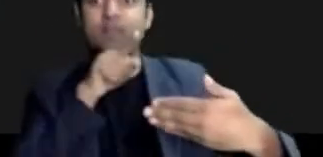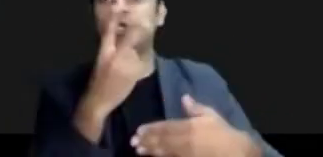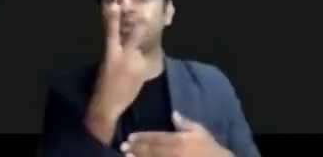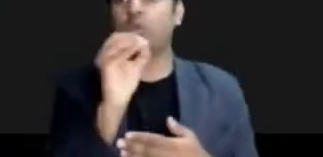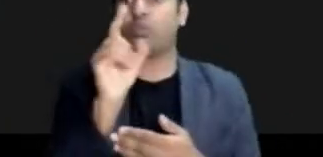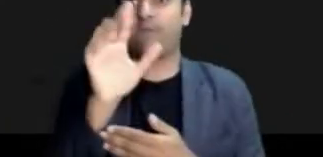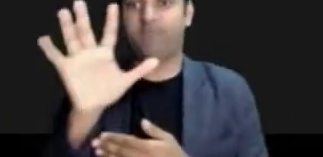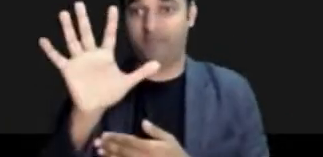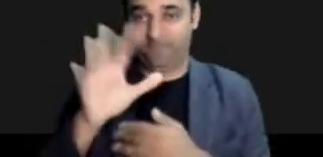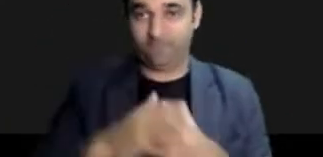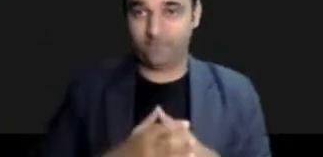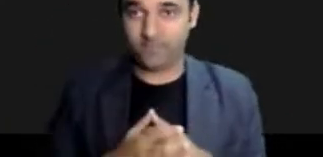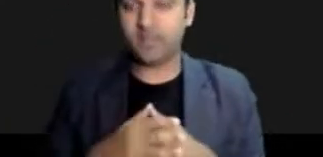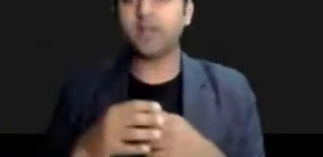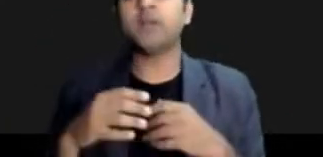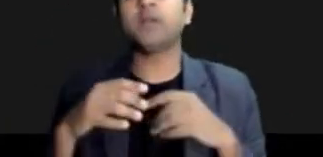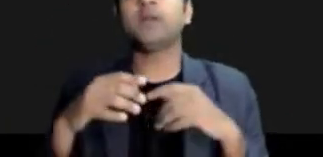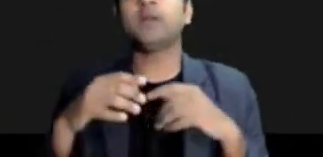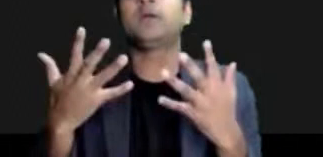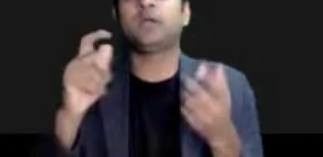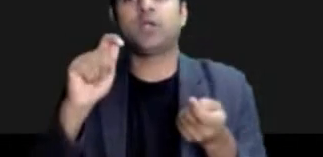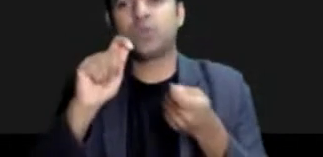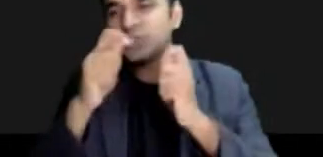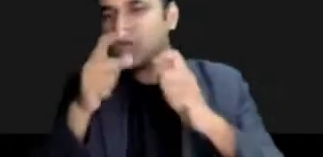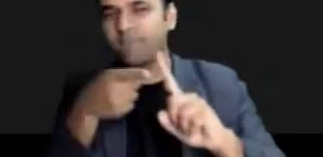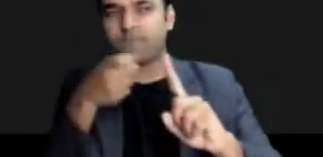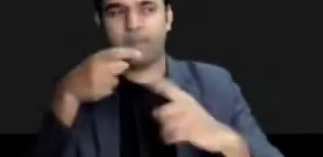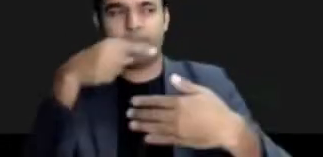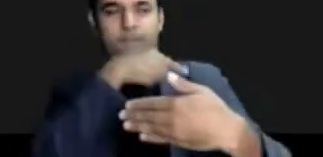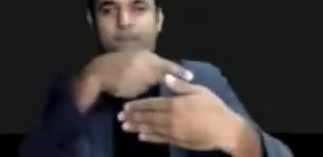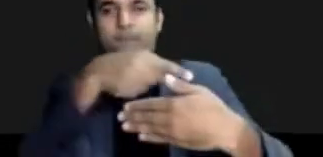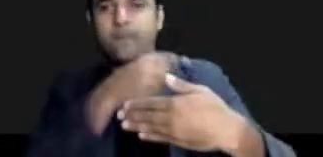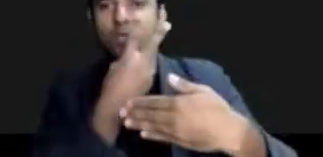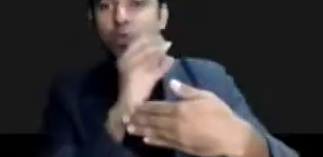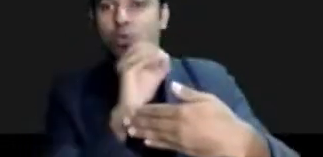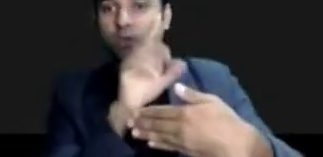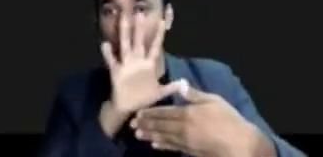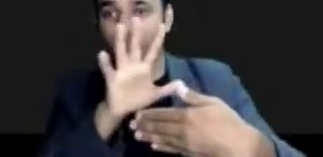tailor the future steps based on what we have learned and experienced within the last